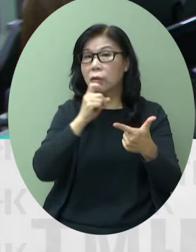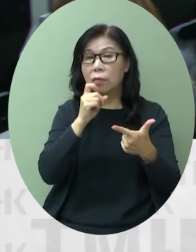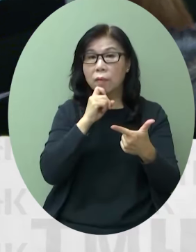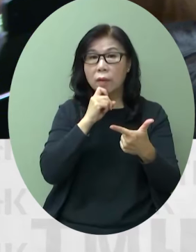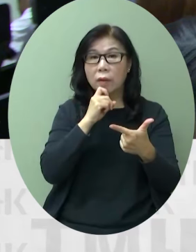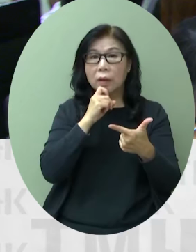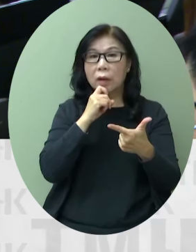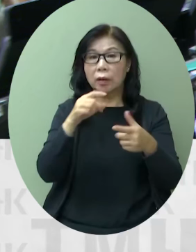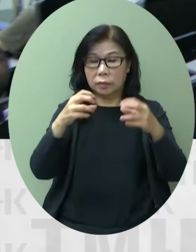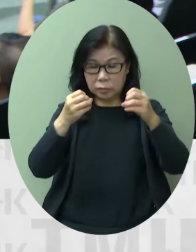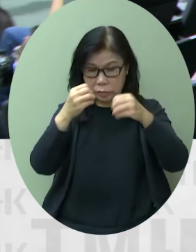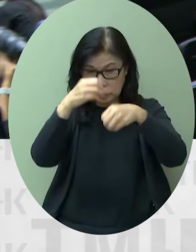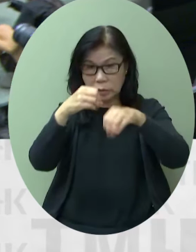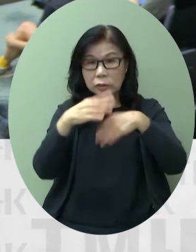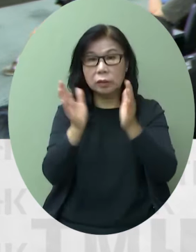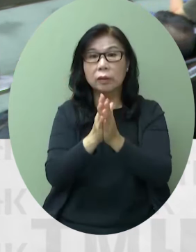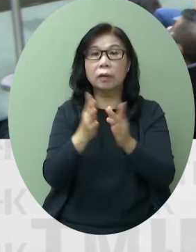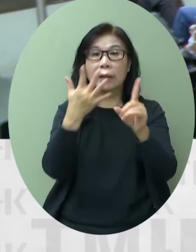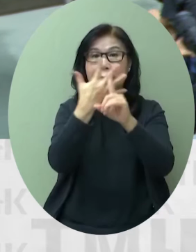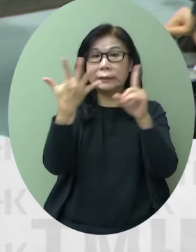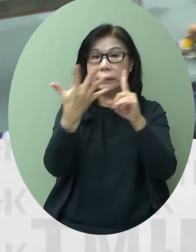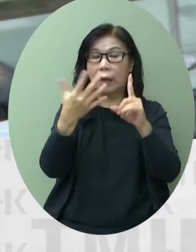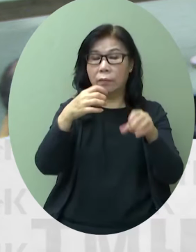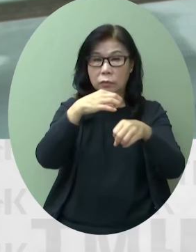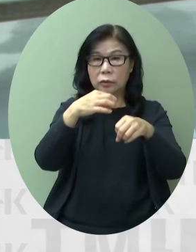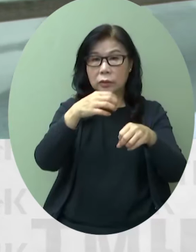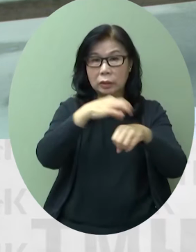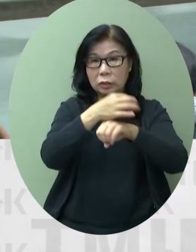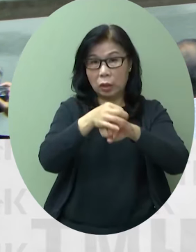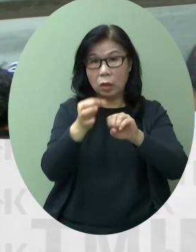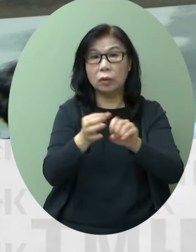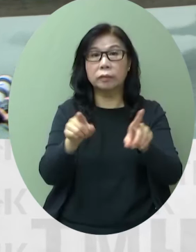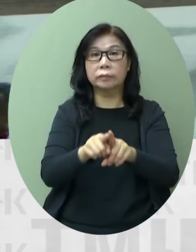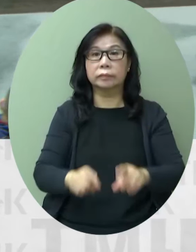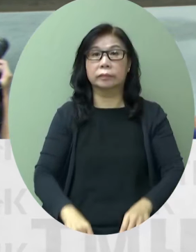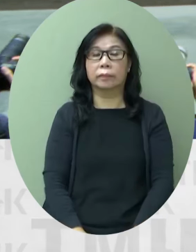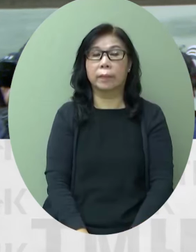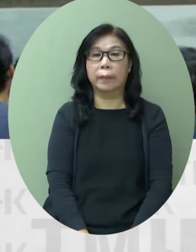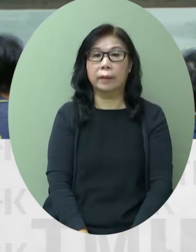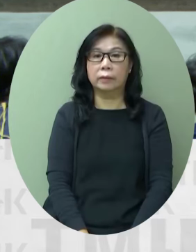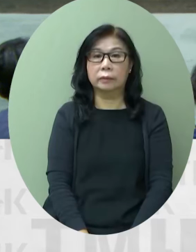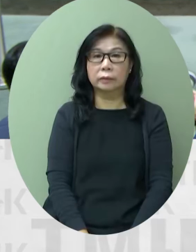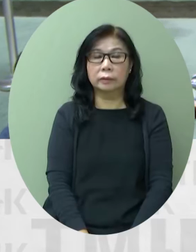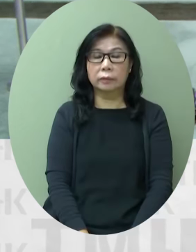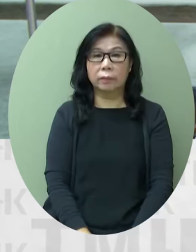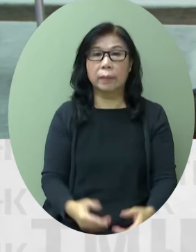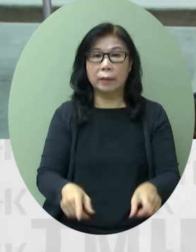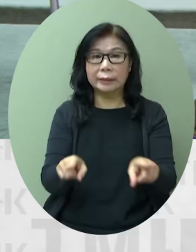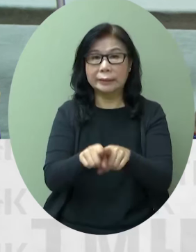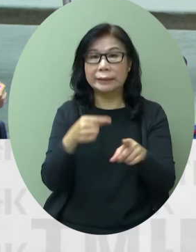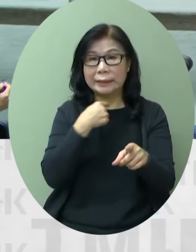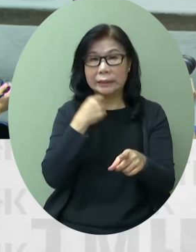we know that 15 places will soon become high risk and require 21 days of quarantine. But when